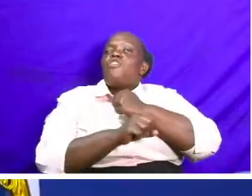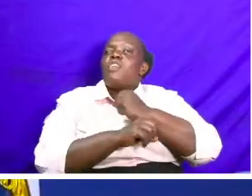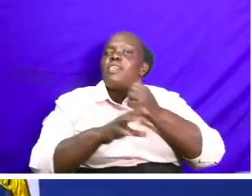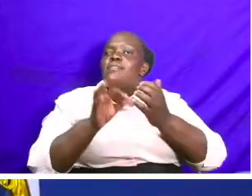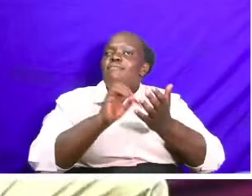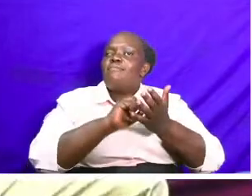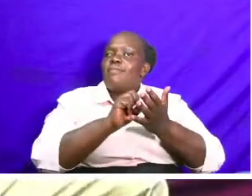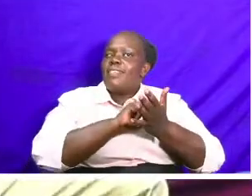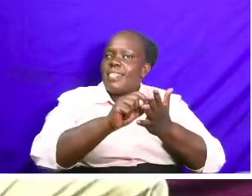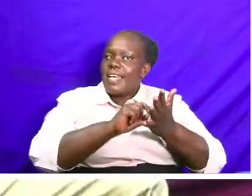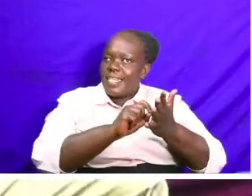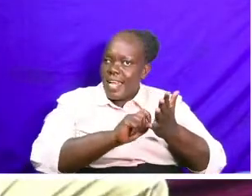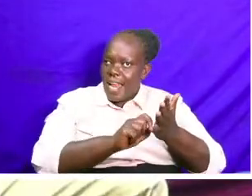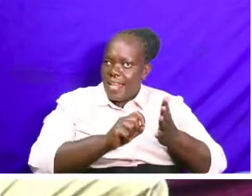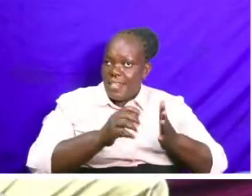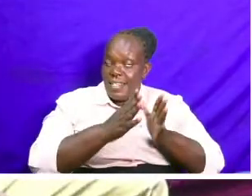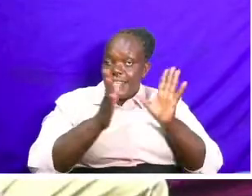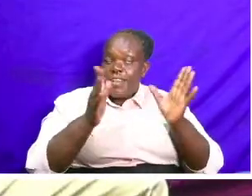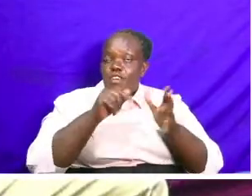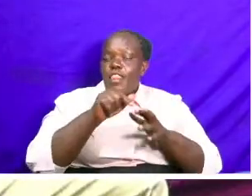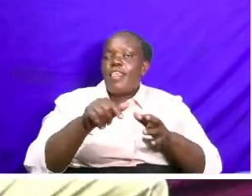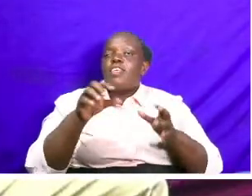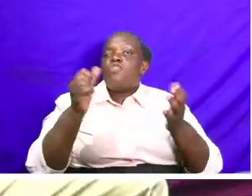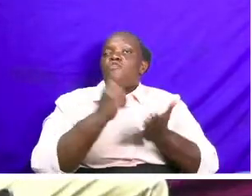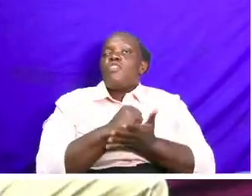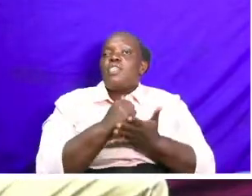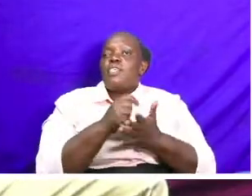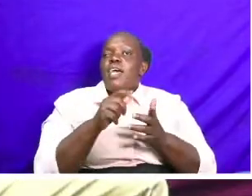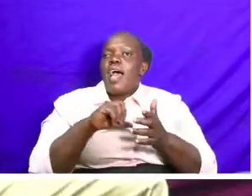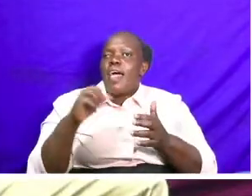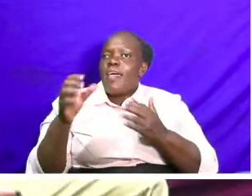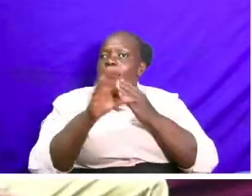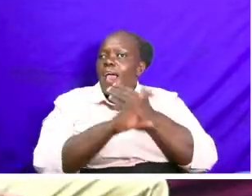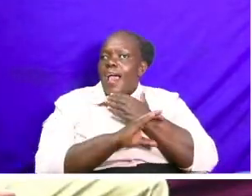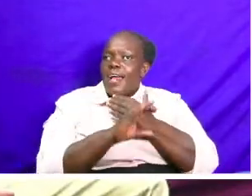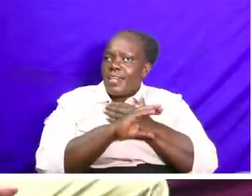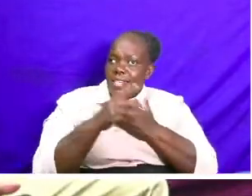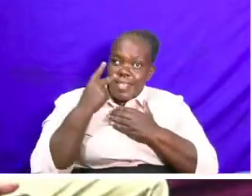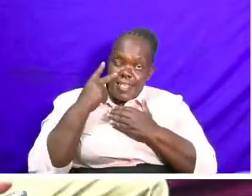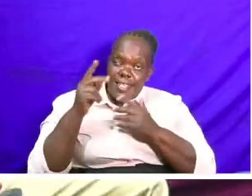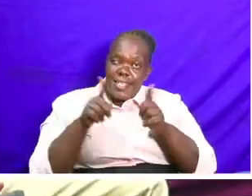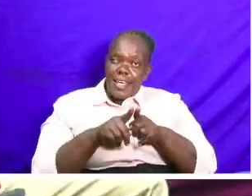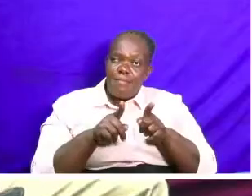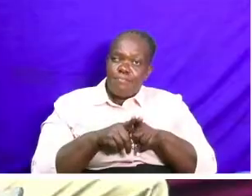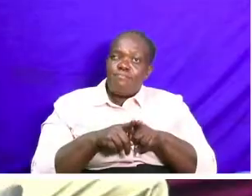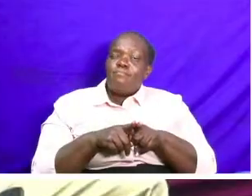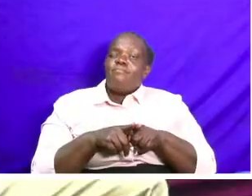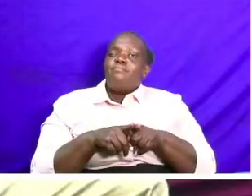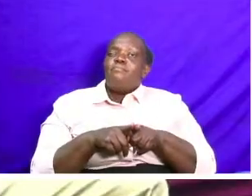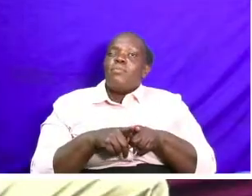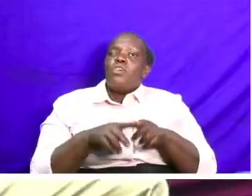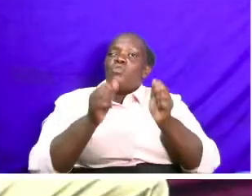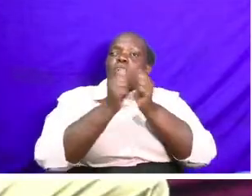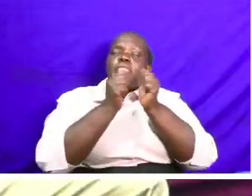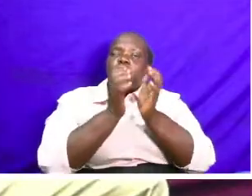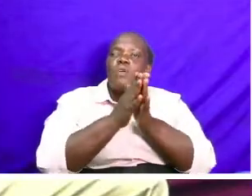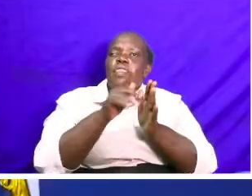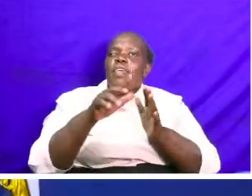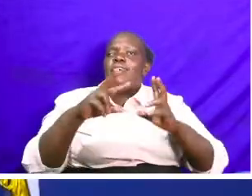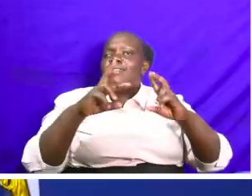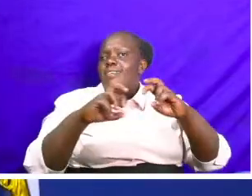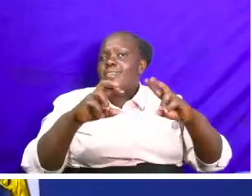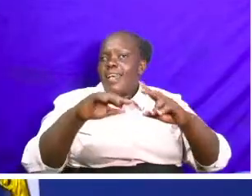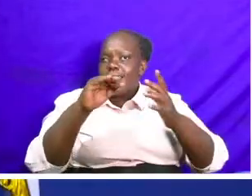of that, that caucus. And other countries have since, replicated that model. Together with this research